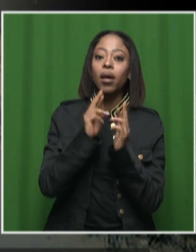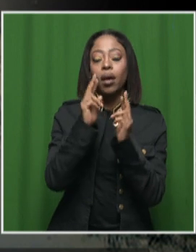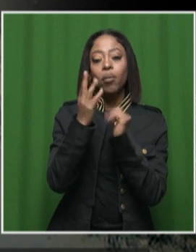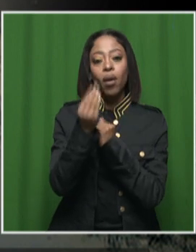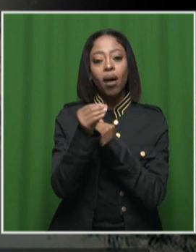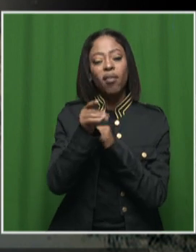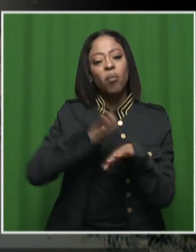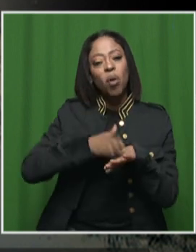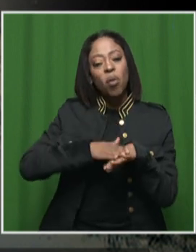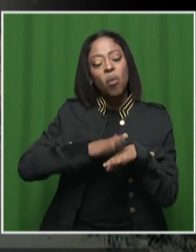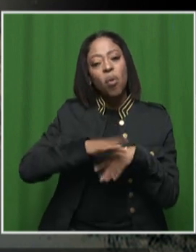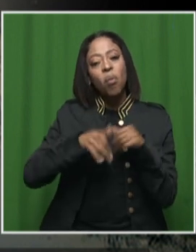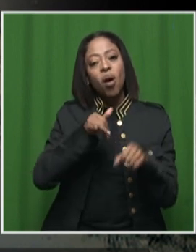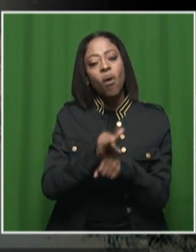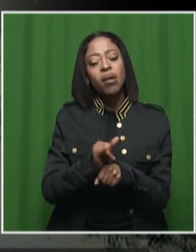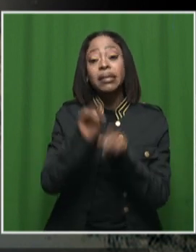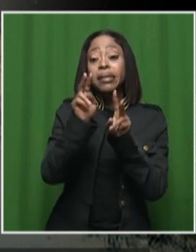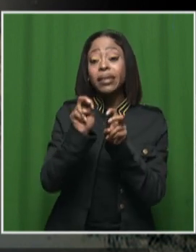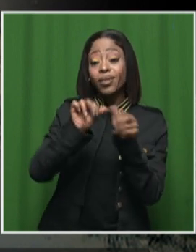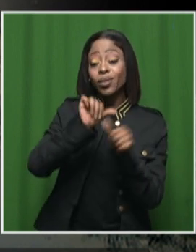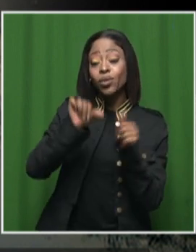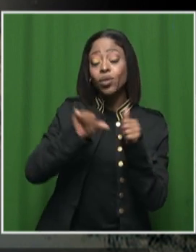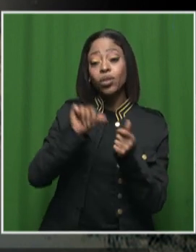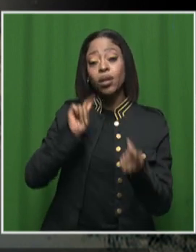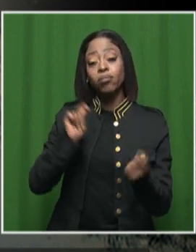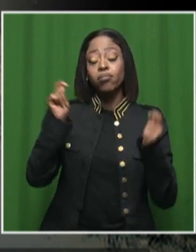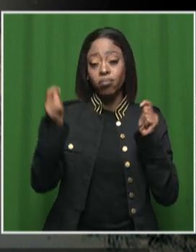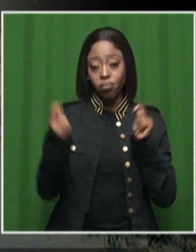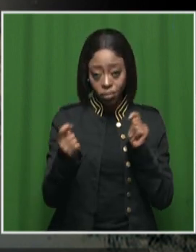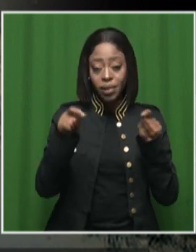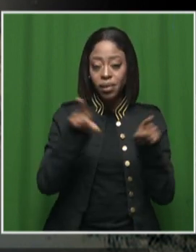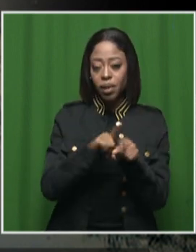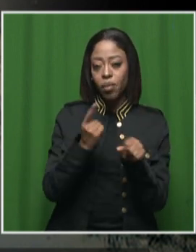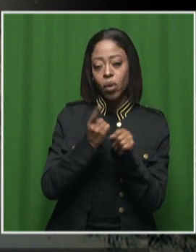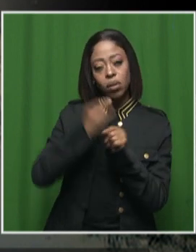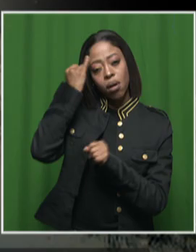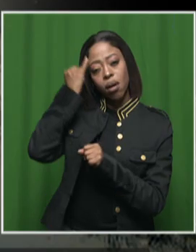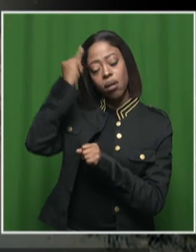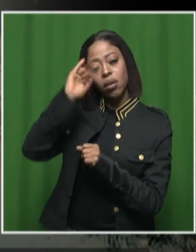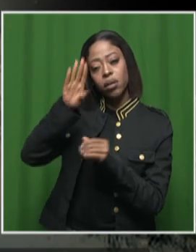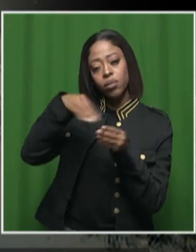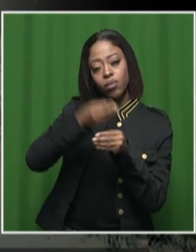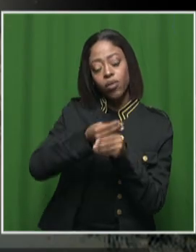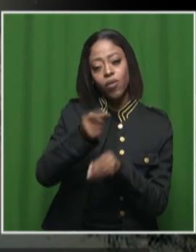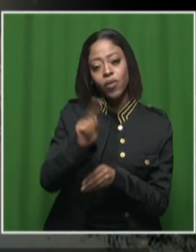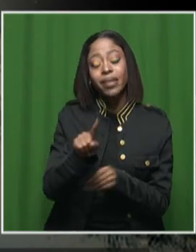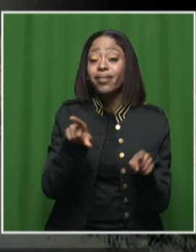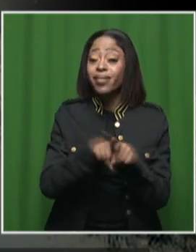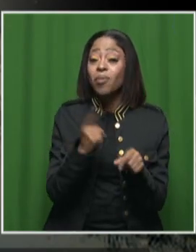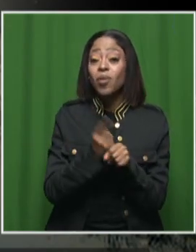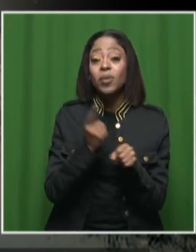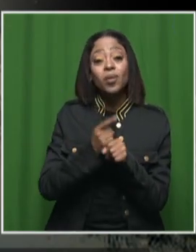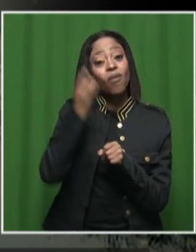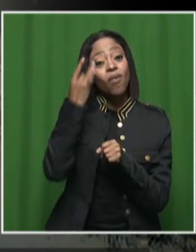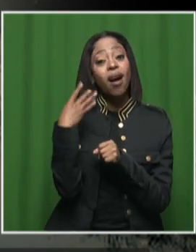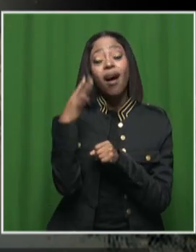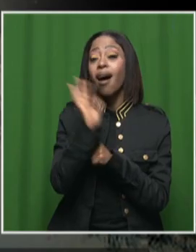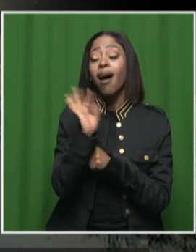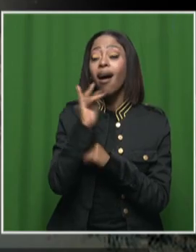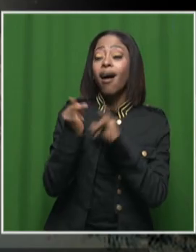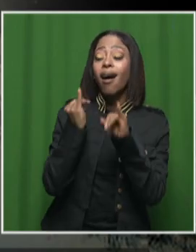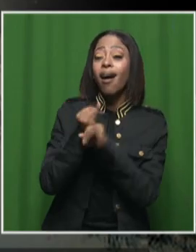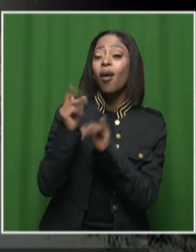is on the question of social transformation and what ideas are being brought to bear there. But also not forgetting foreign policy,